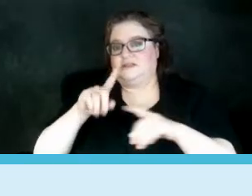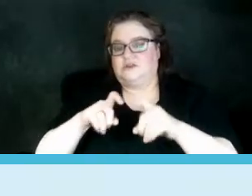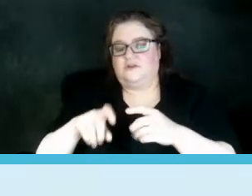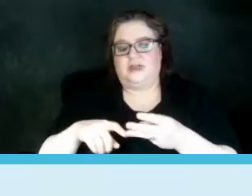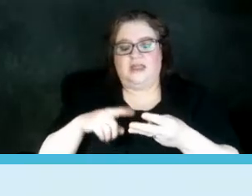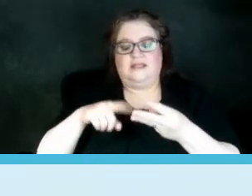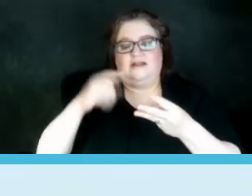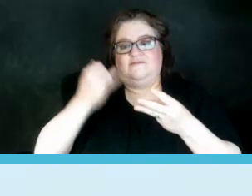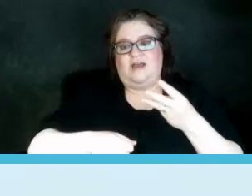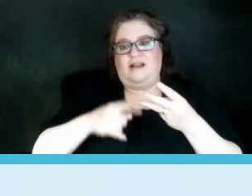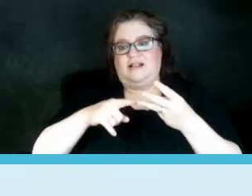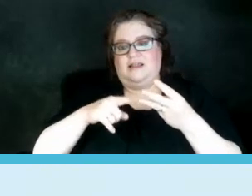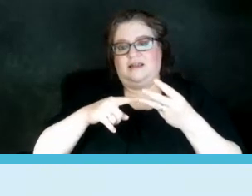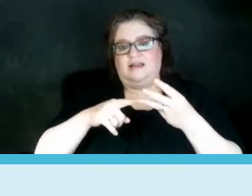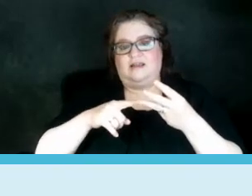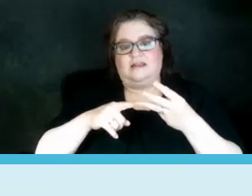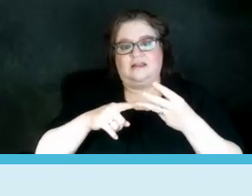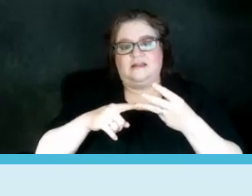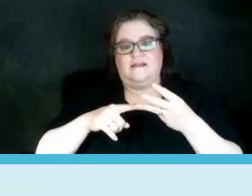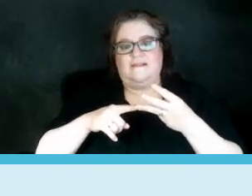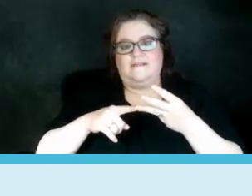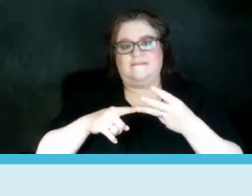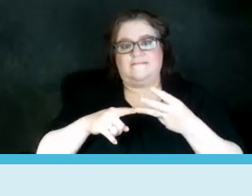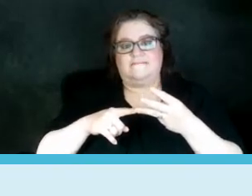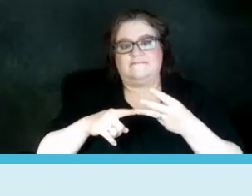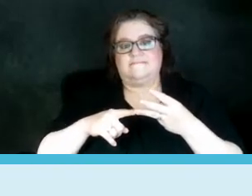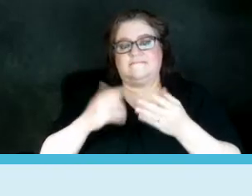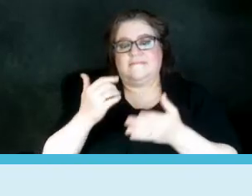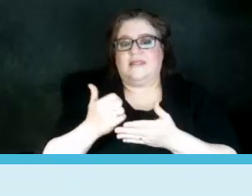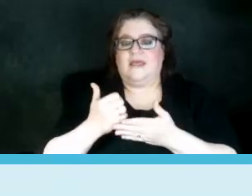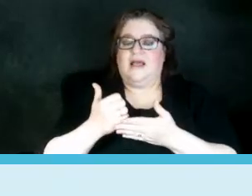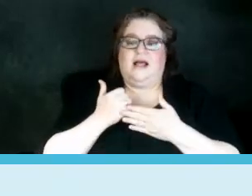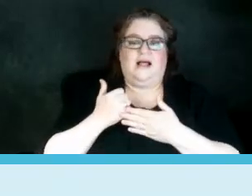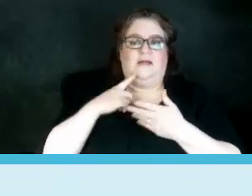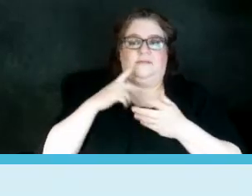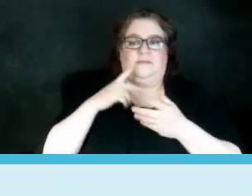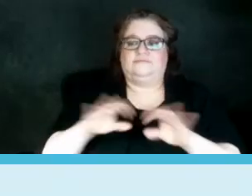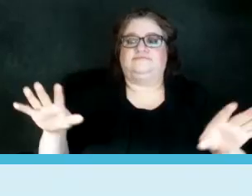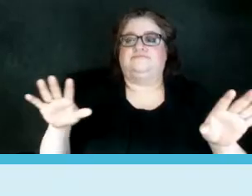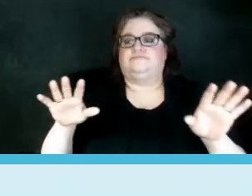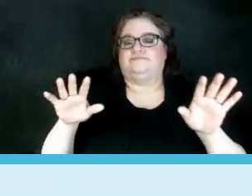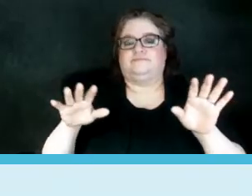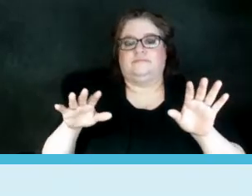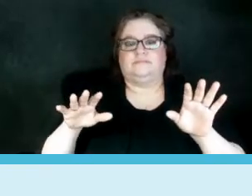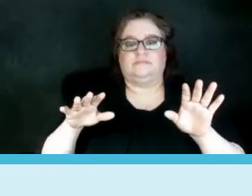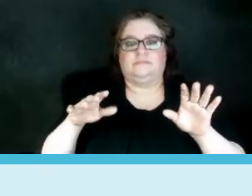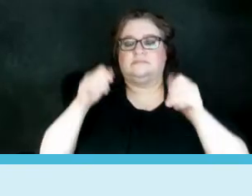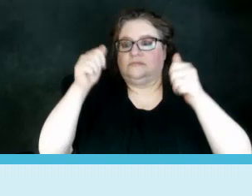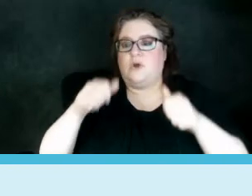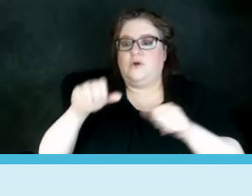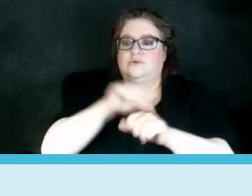then finally, the final ask is to help us to spread the word. Post on your social